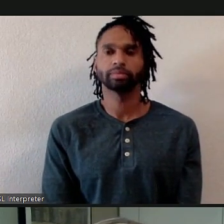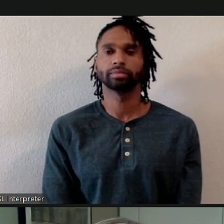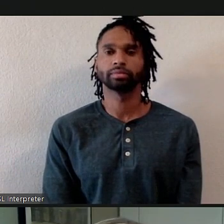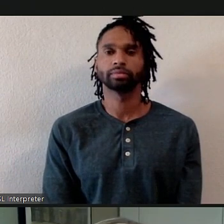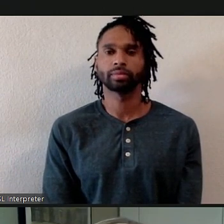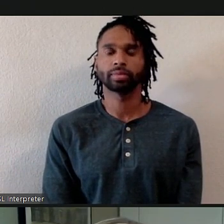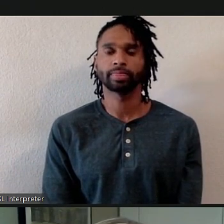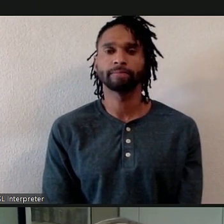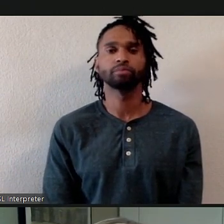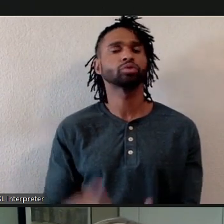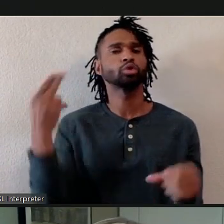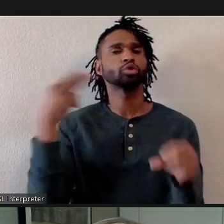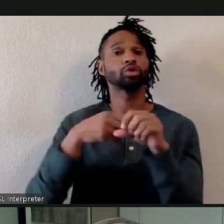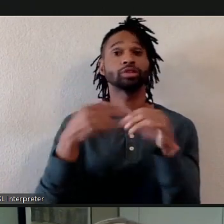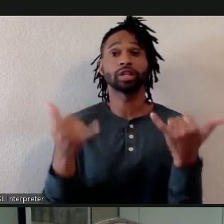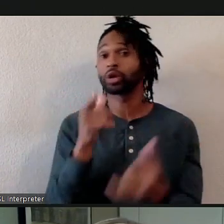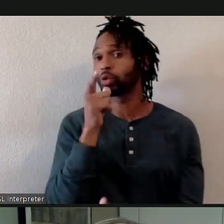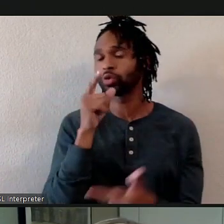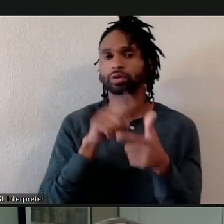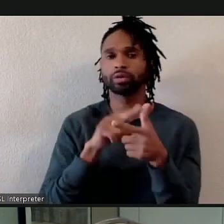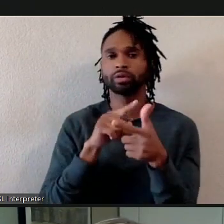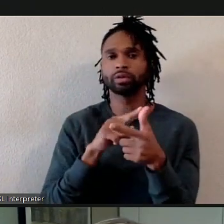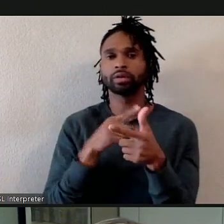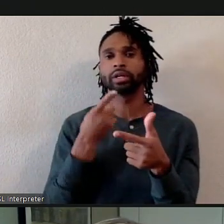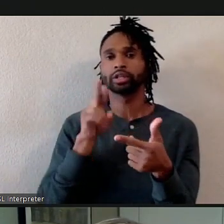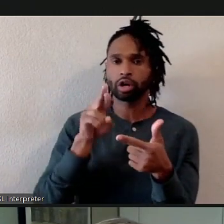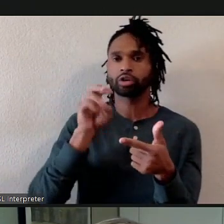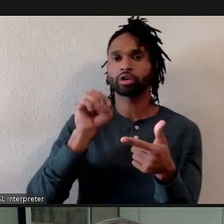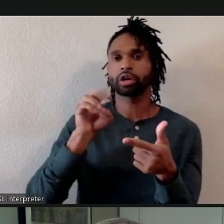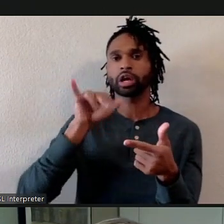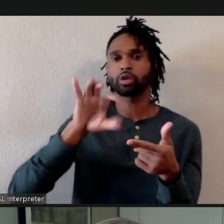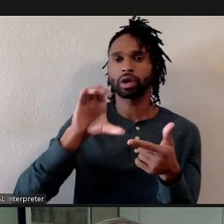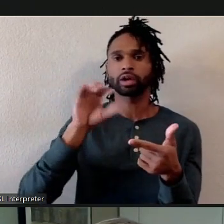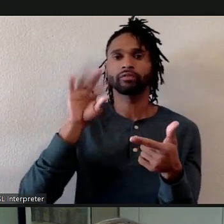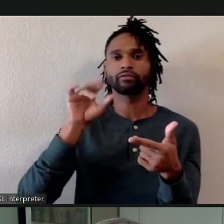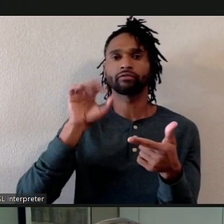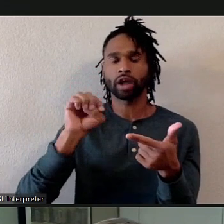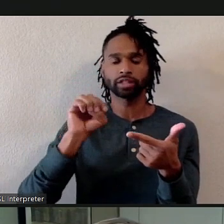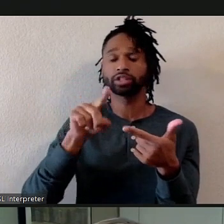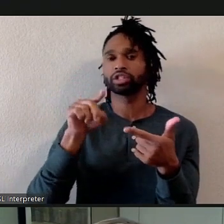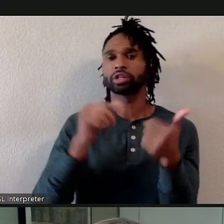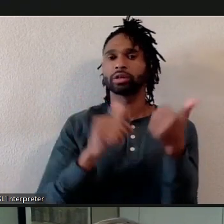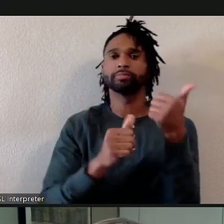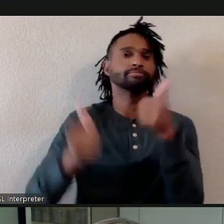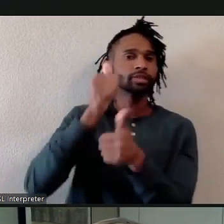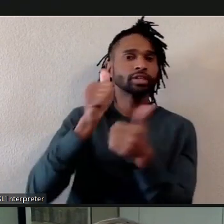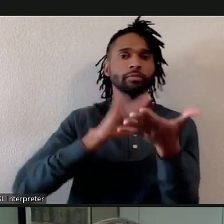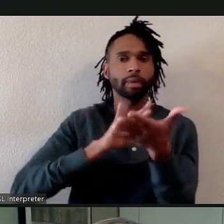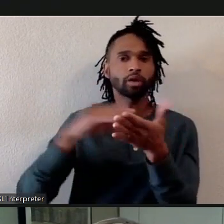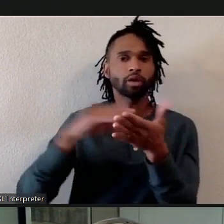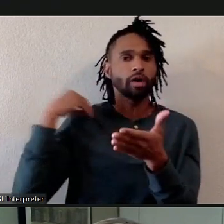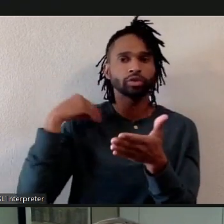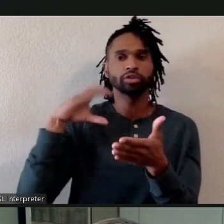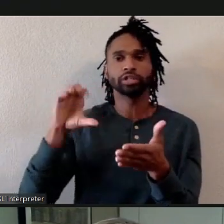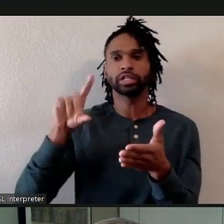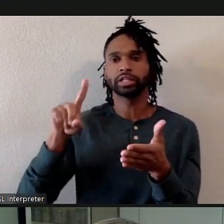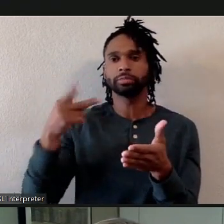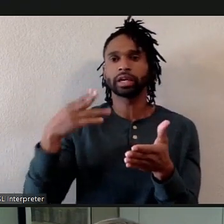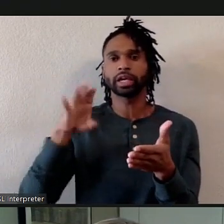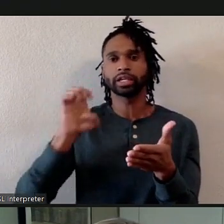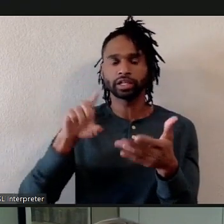So joining us today, we have Dr. Eric France, Chief Medical Officer, CDPHE, Dr.